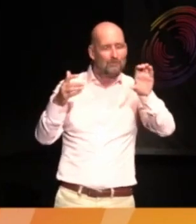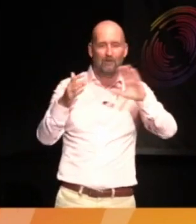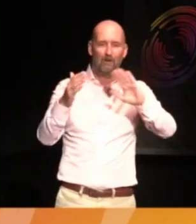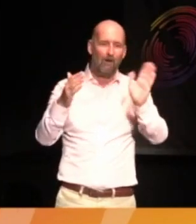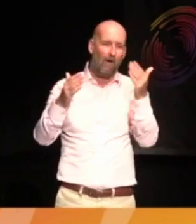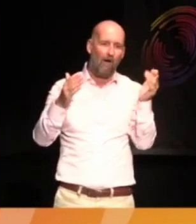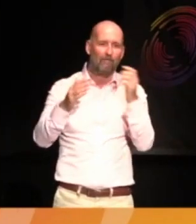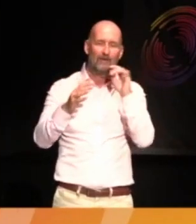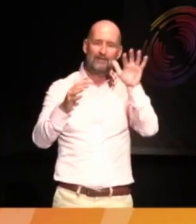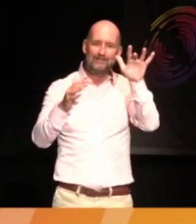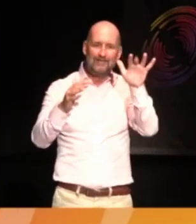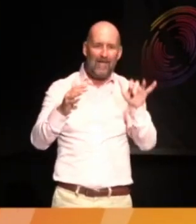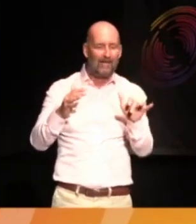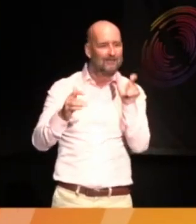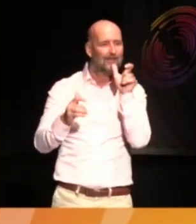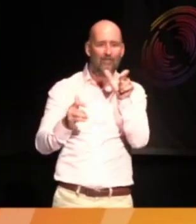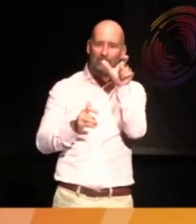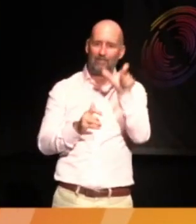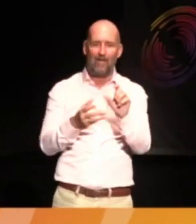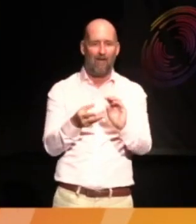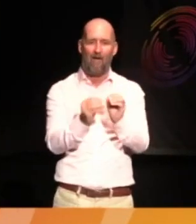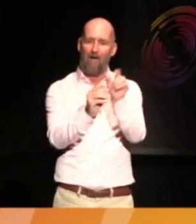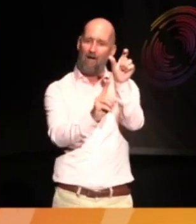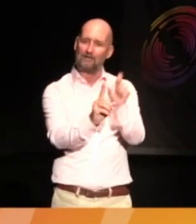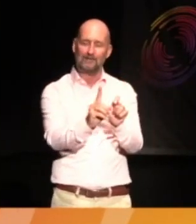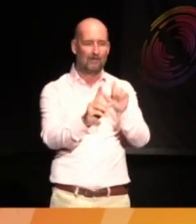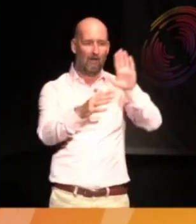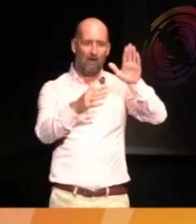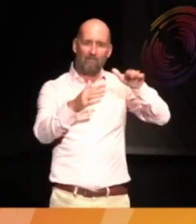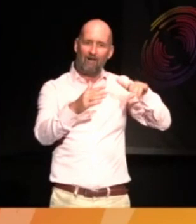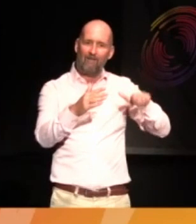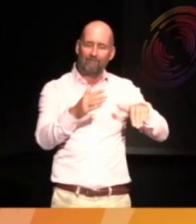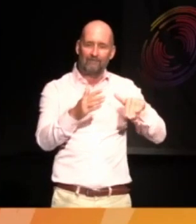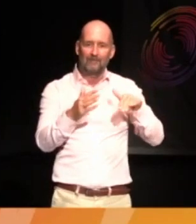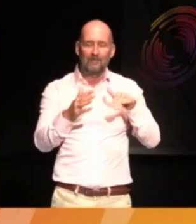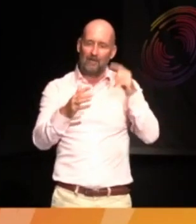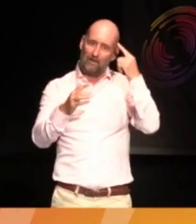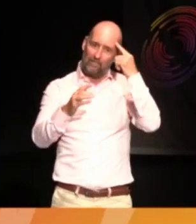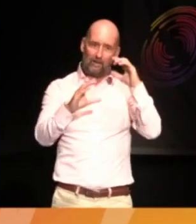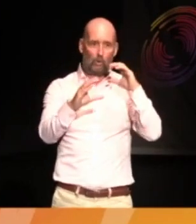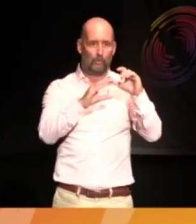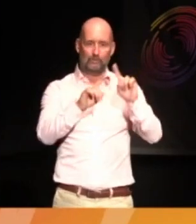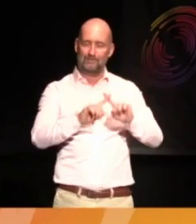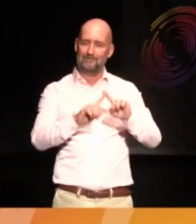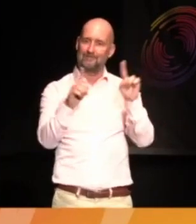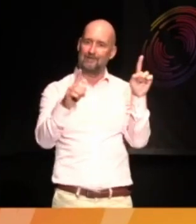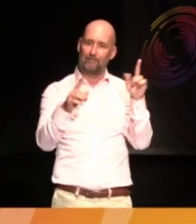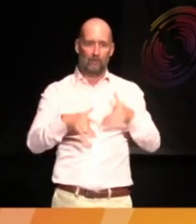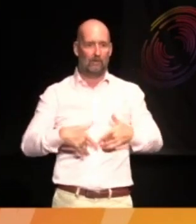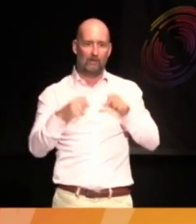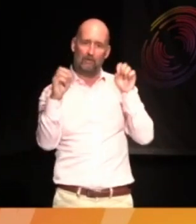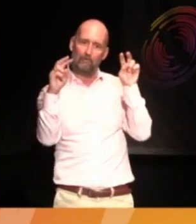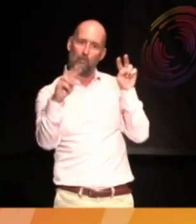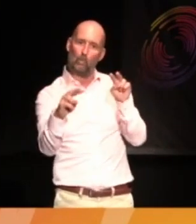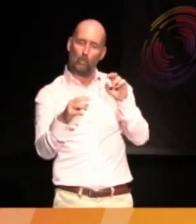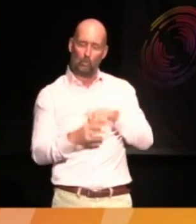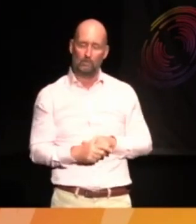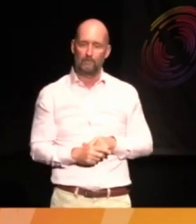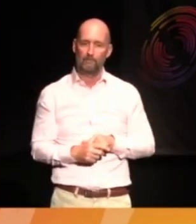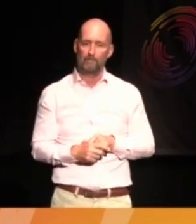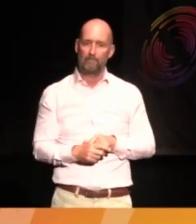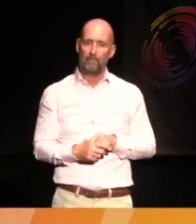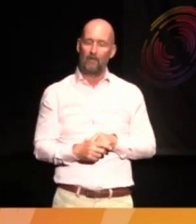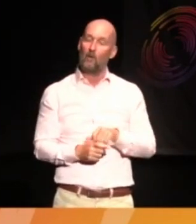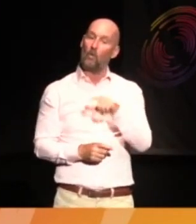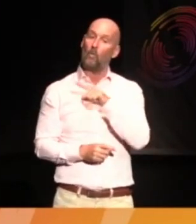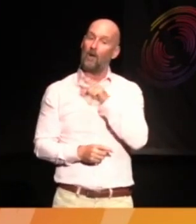of text about this artist and that artist, and look at communications differently. So I think that there's an interesting point in